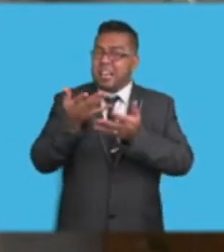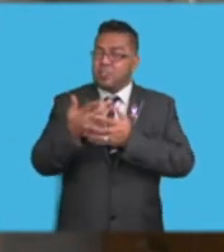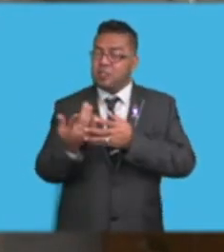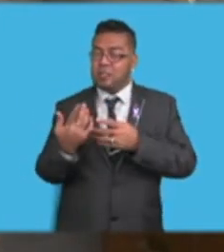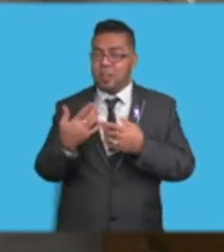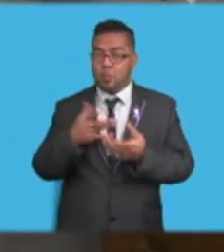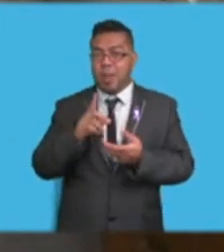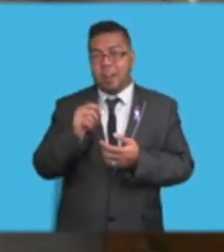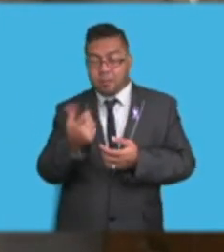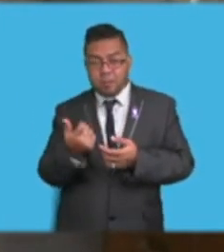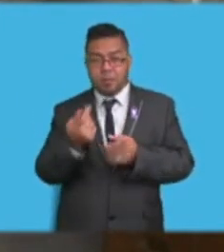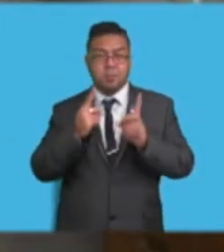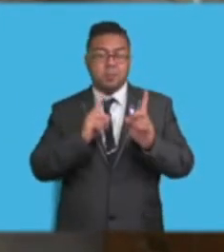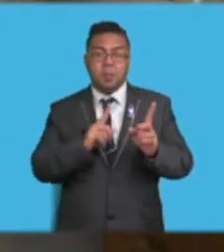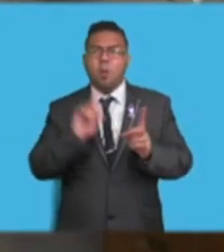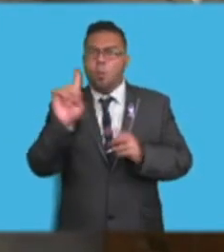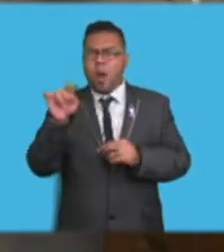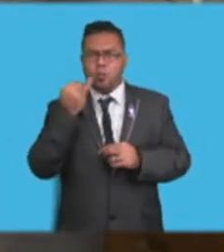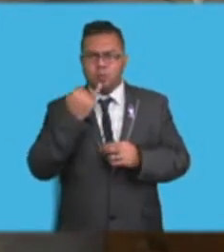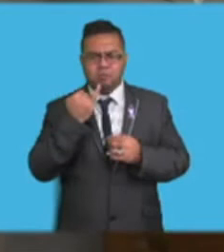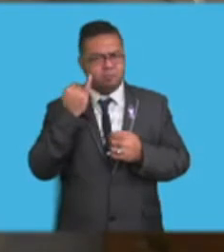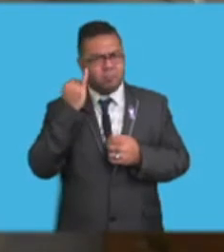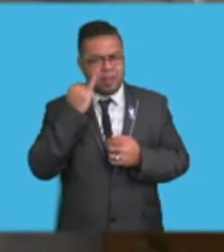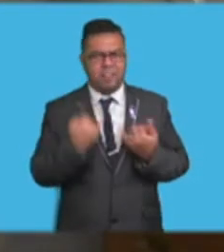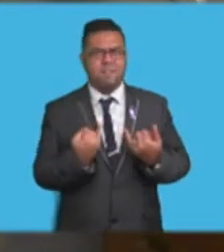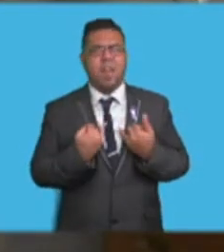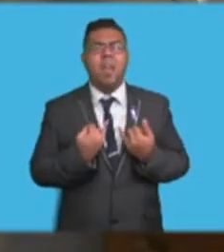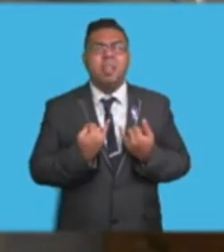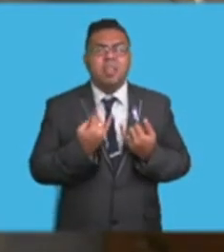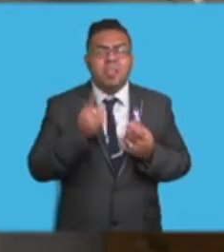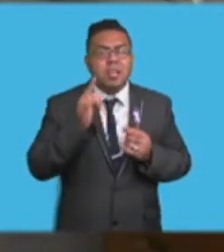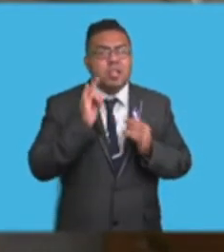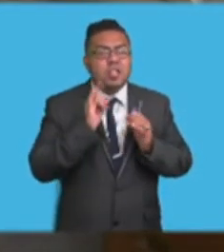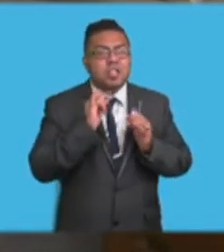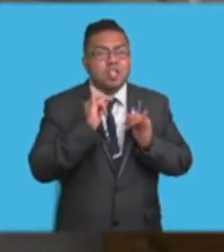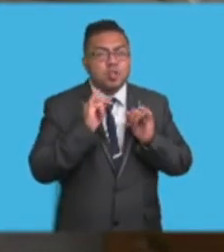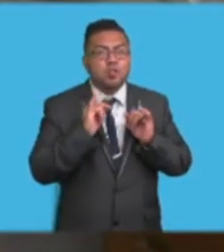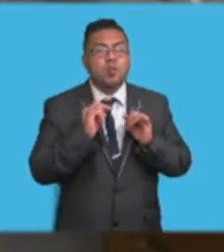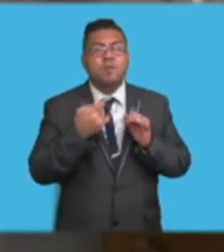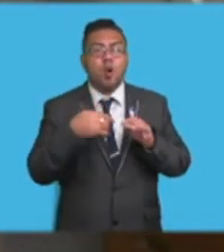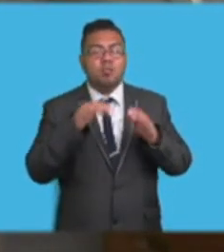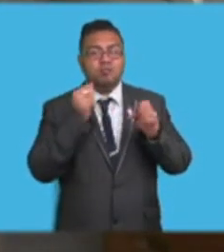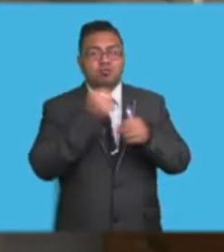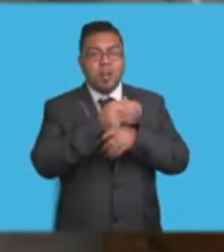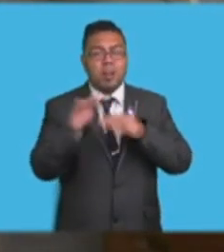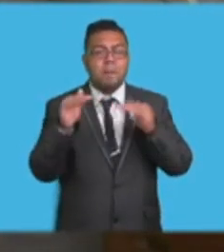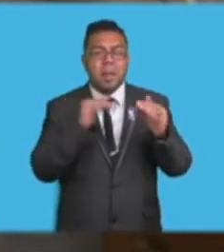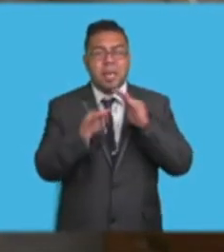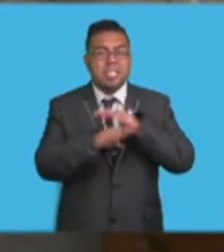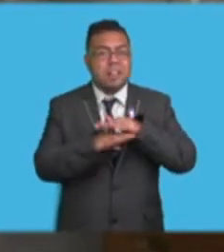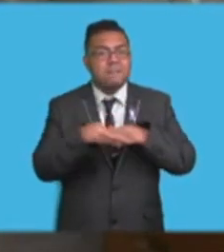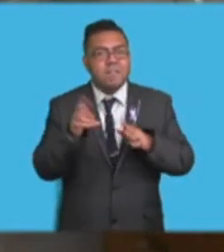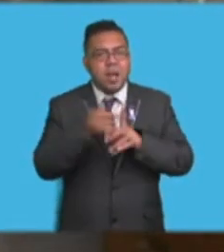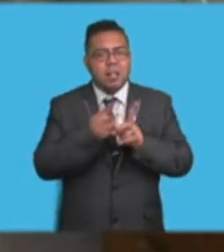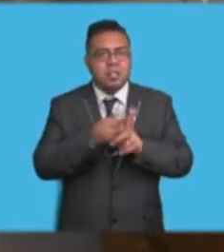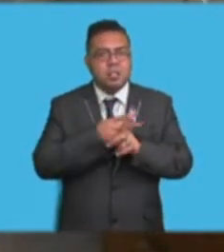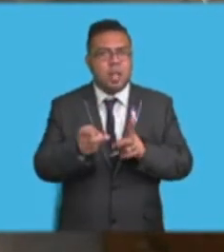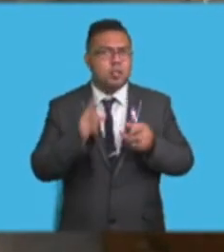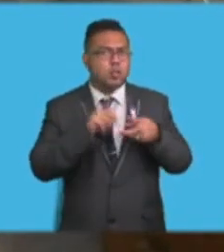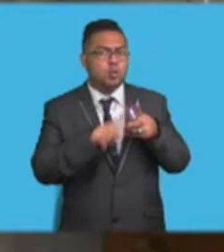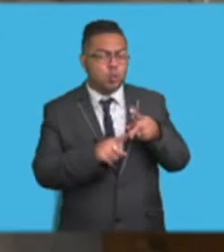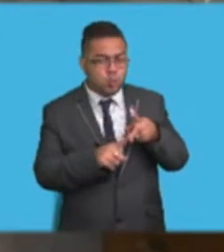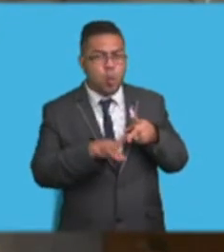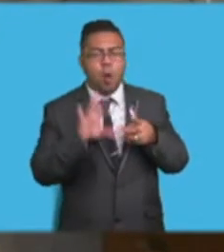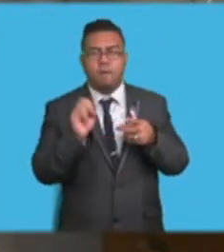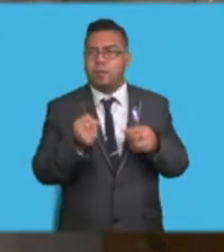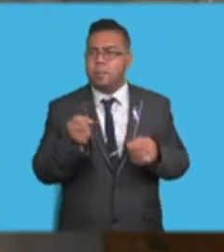followed, one would identify the issue of gender-based violence and women's participation in public and political life as two of the main